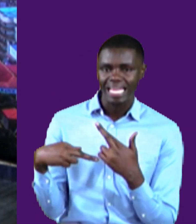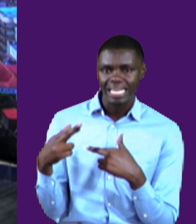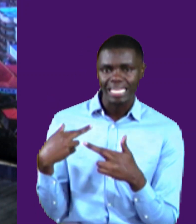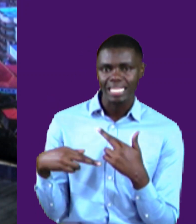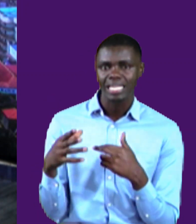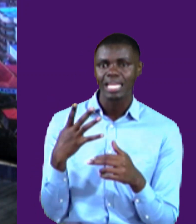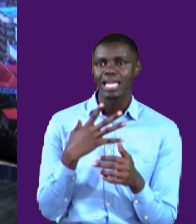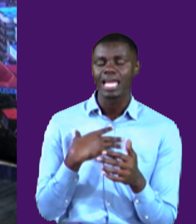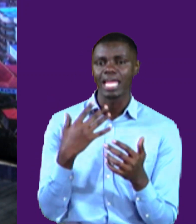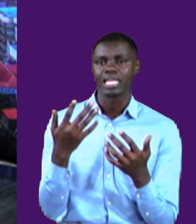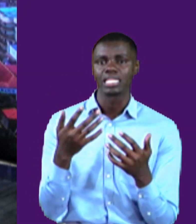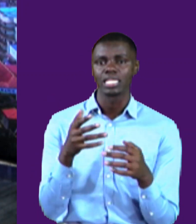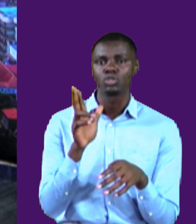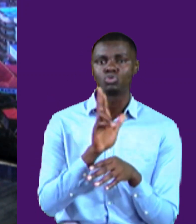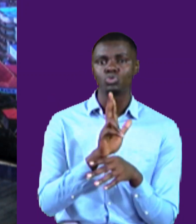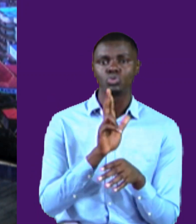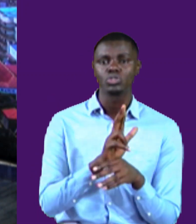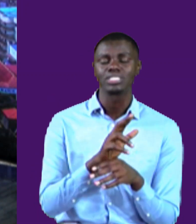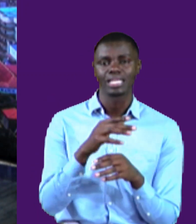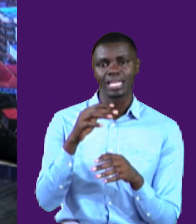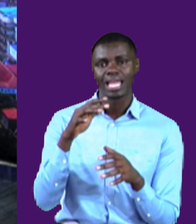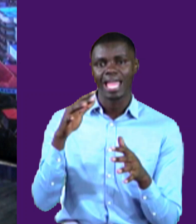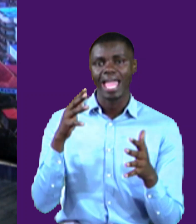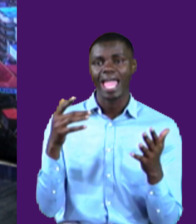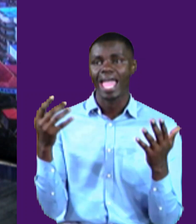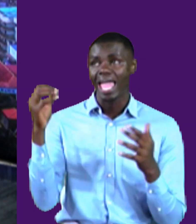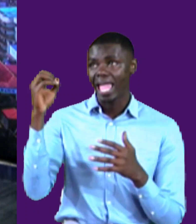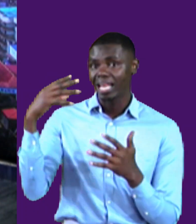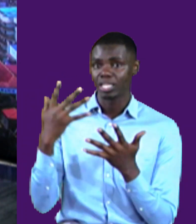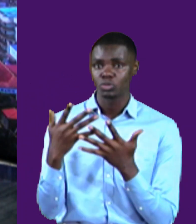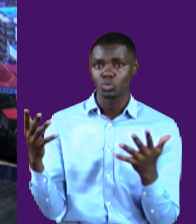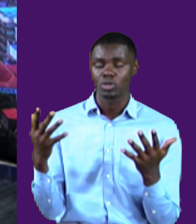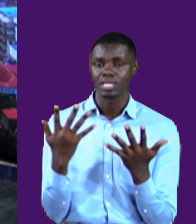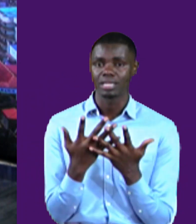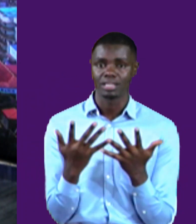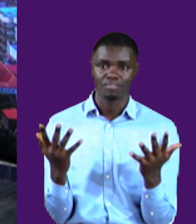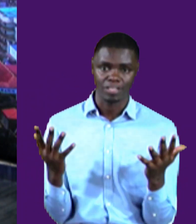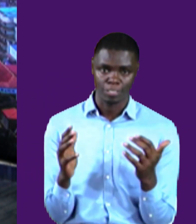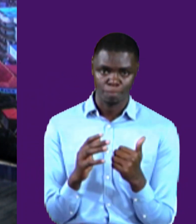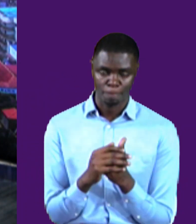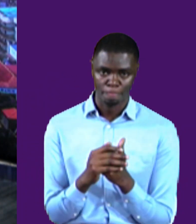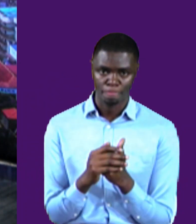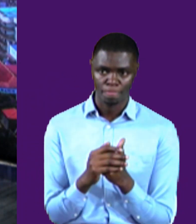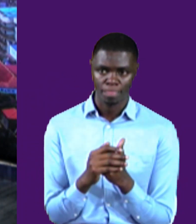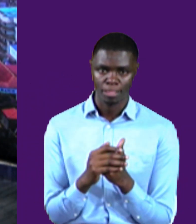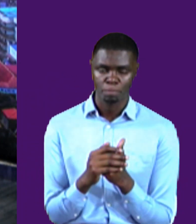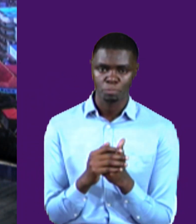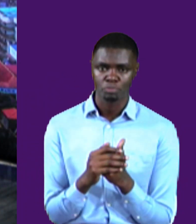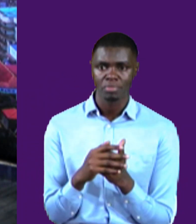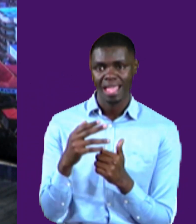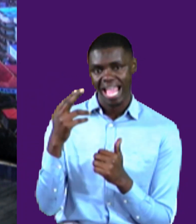and repurposing electronic devices. Oh yeah. I just remembered that